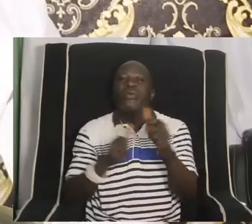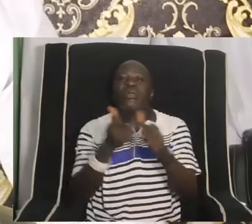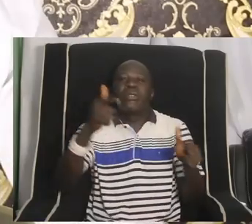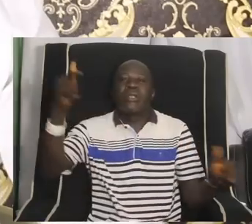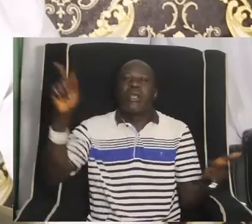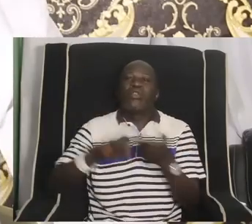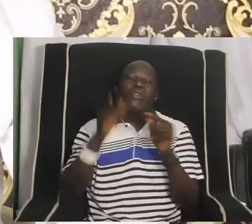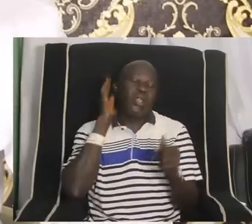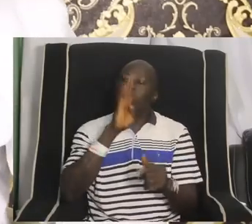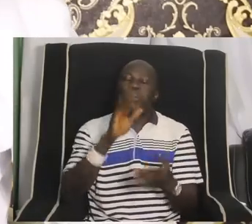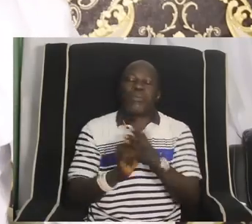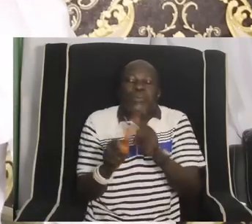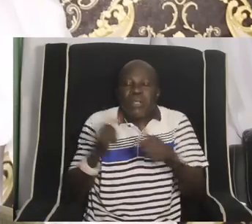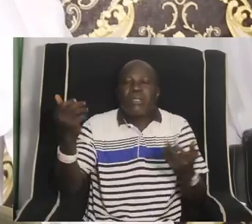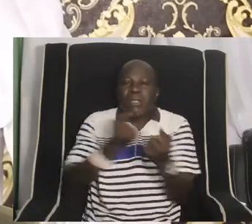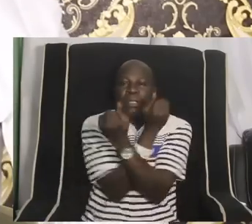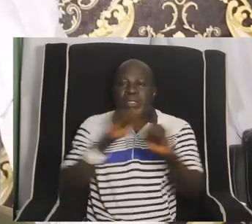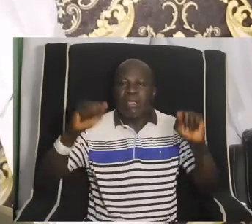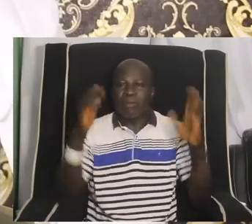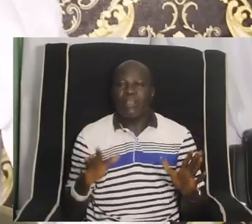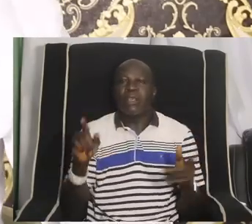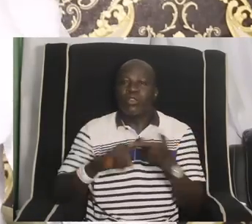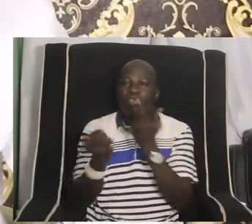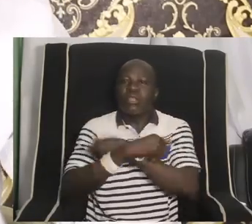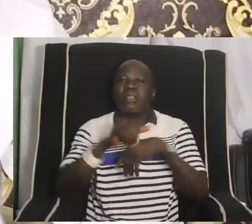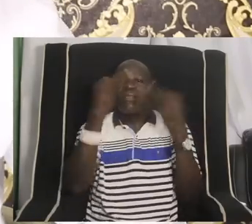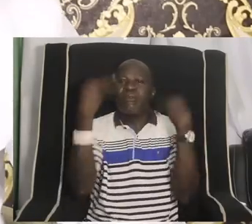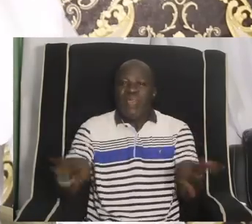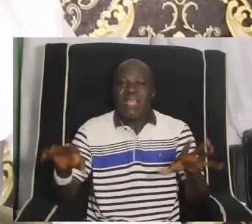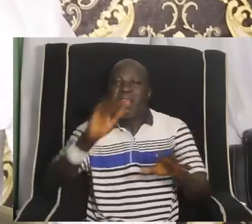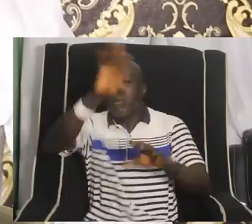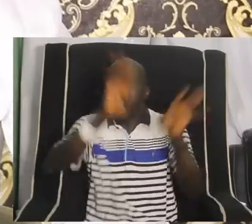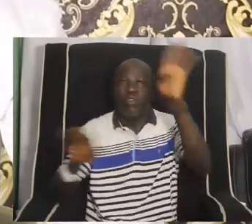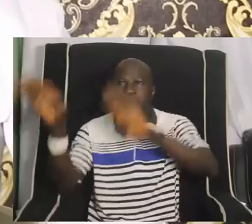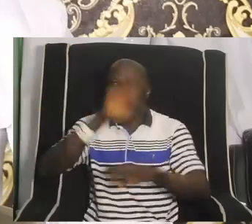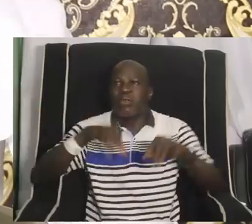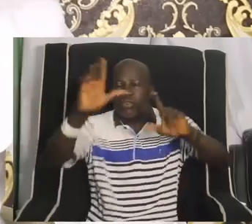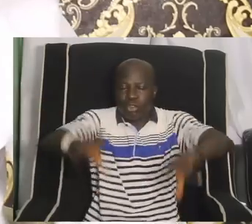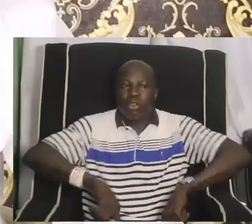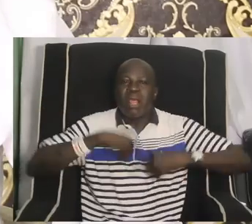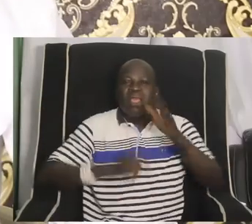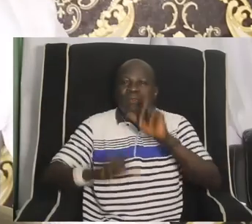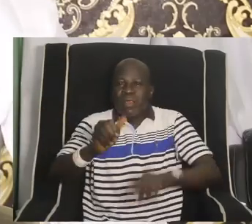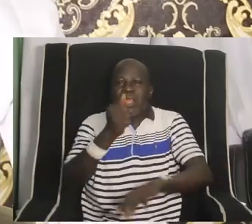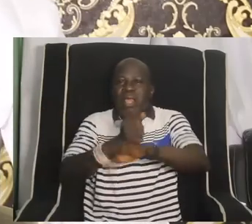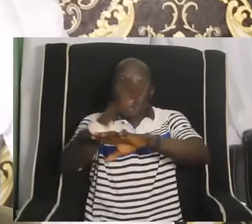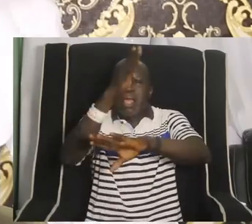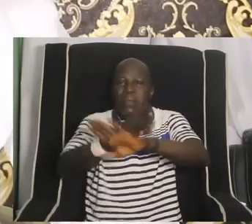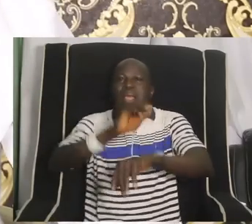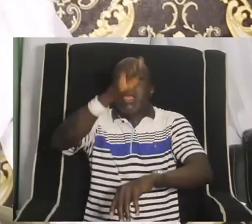will be great. Today is your salvation. Today is the day of the final part of your life. If you are in